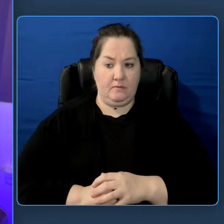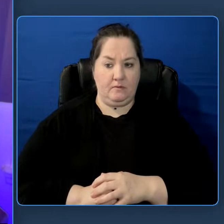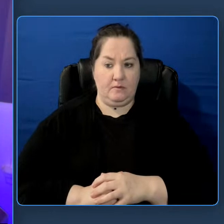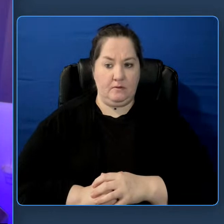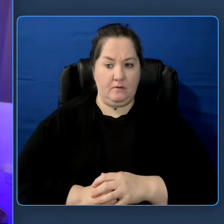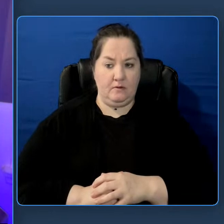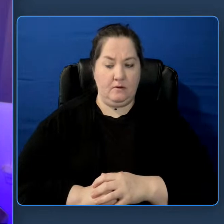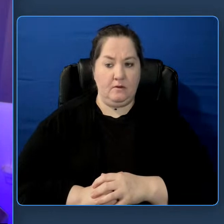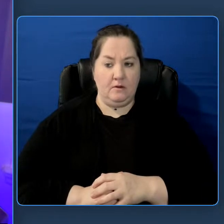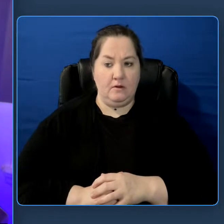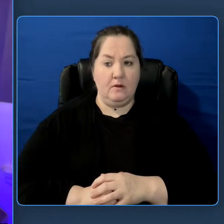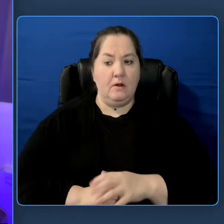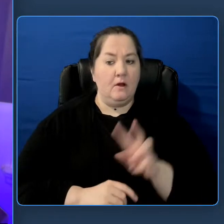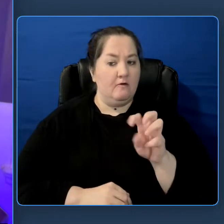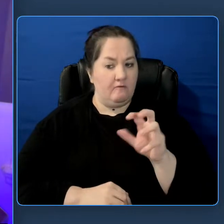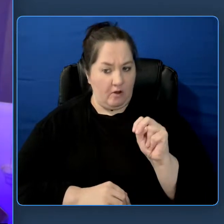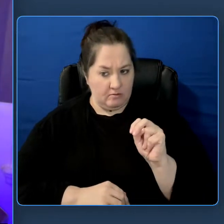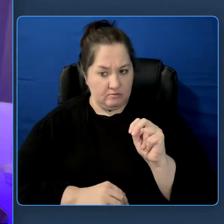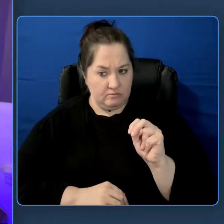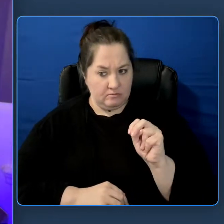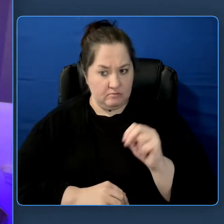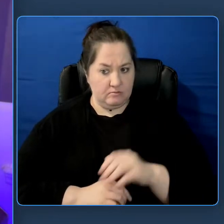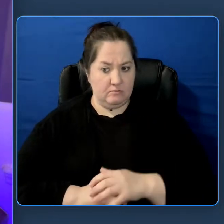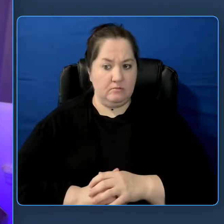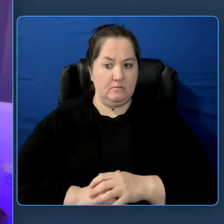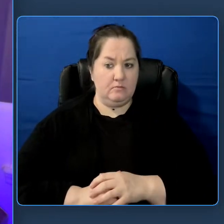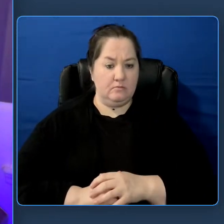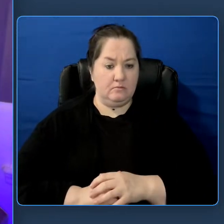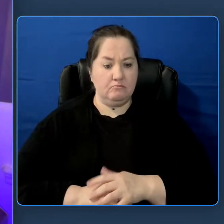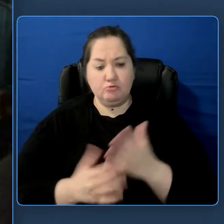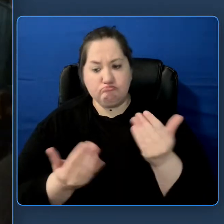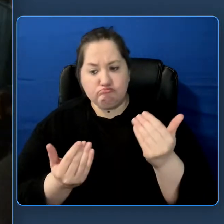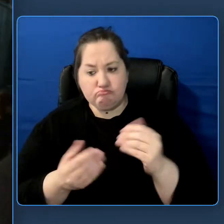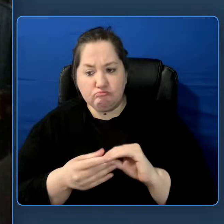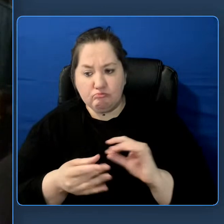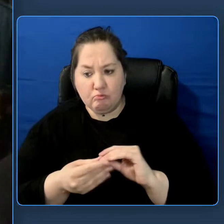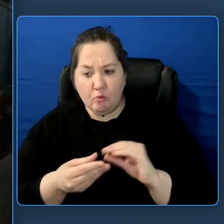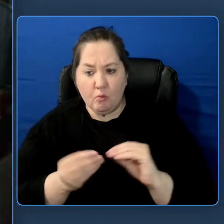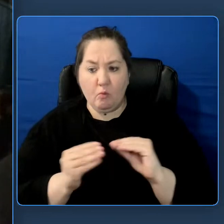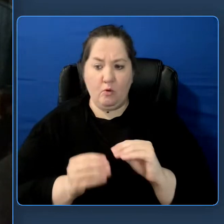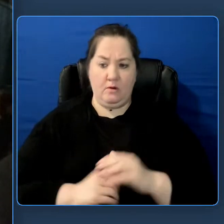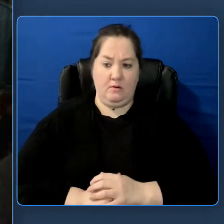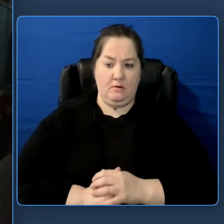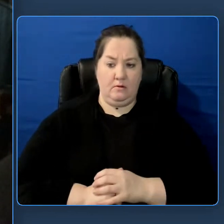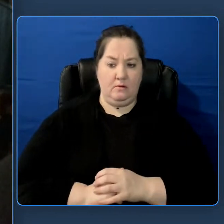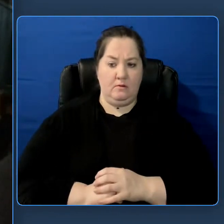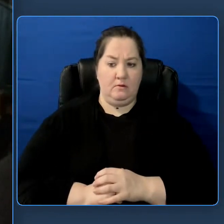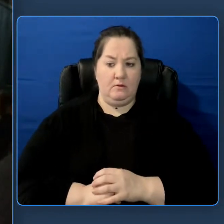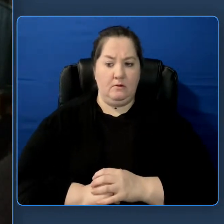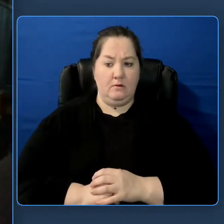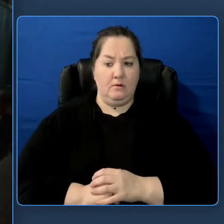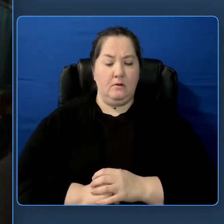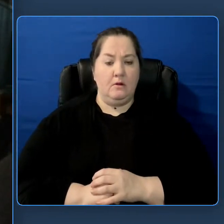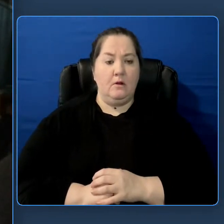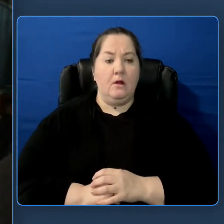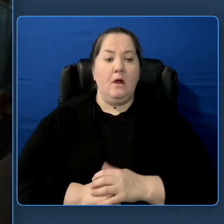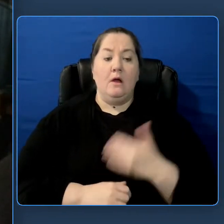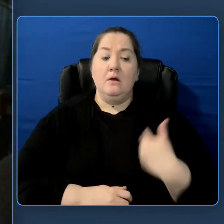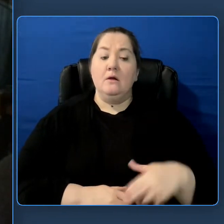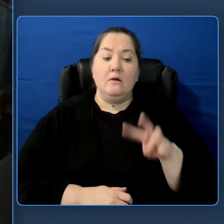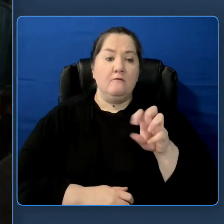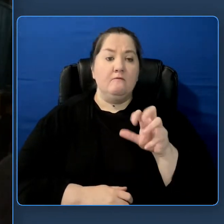bit more. But Vaughn, can you tell us a little bit about yourself? Hello, everyone. My name is Vaughn Harris. I am